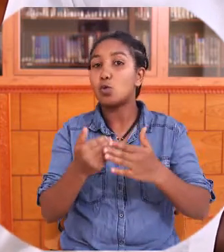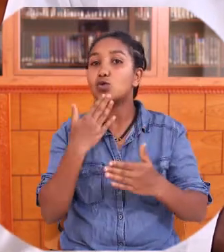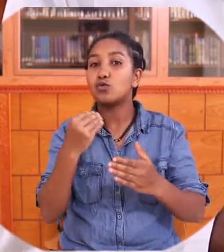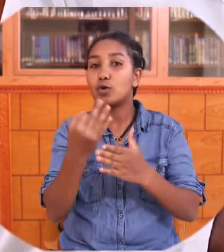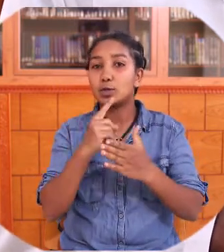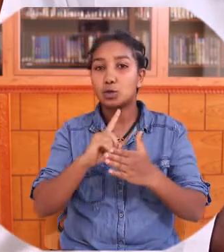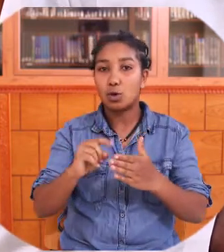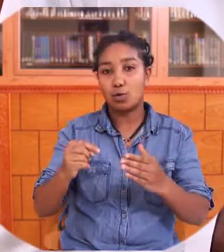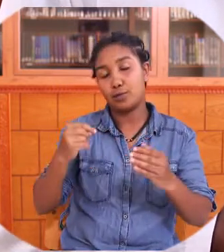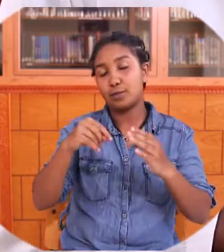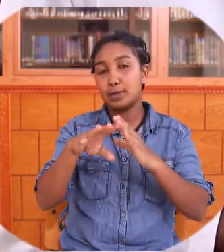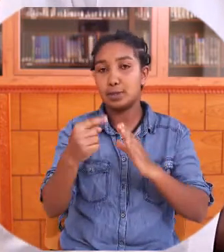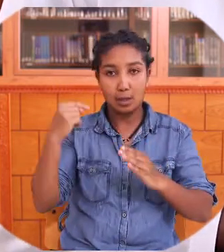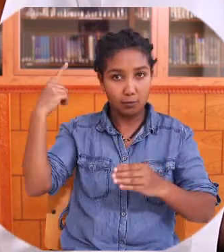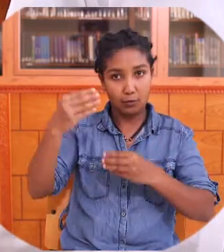through photosynthesis.